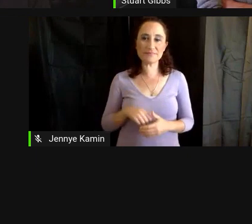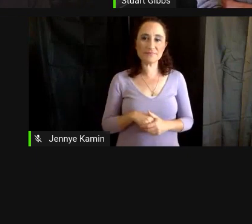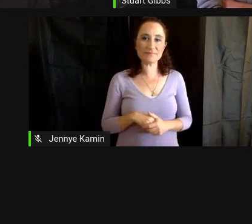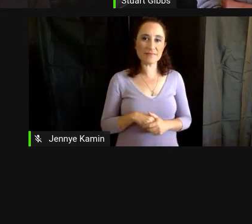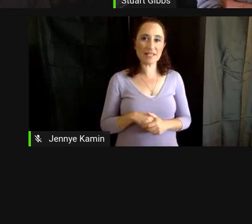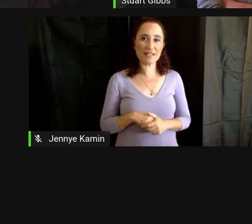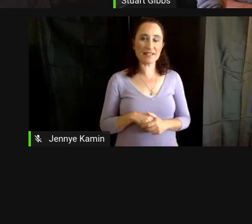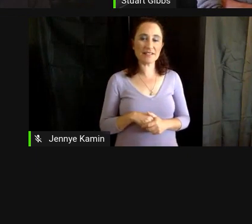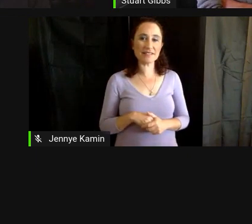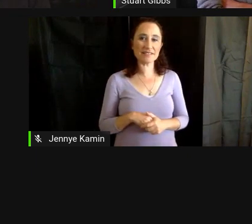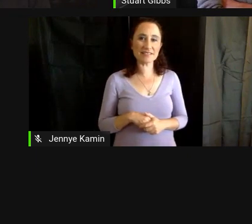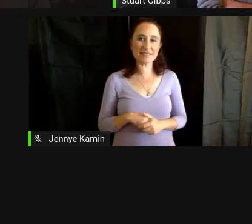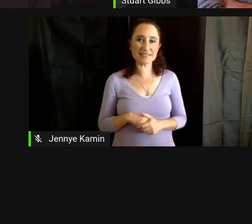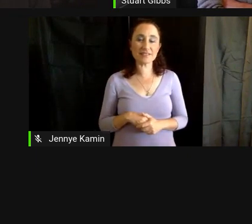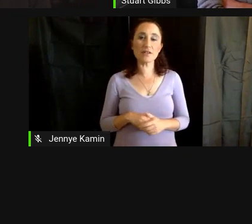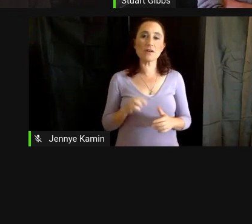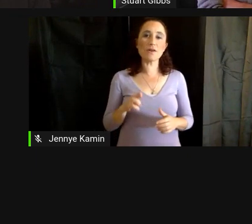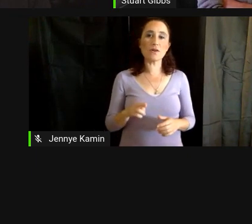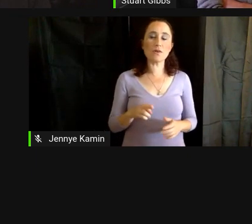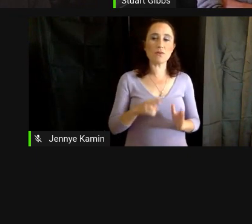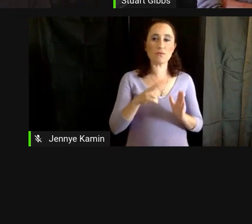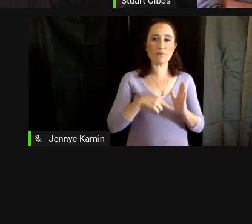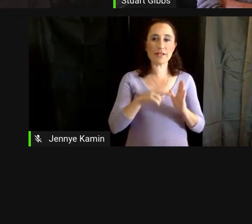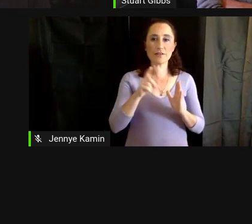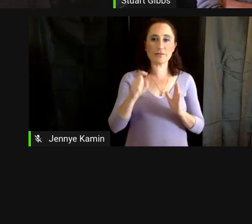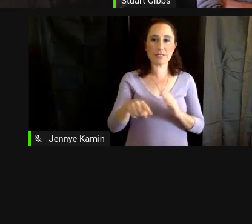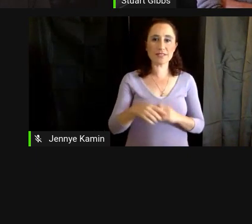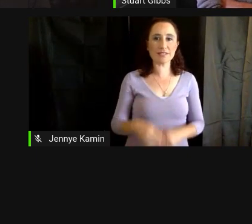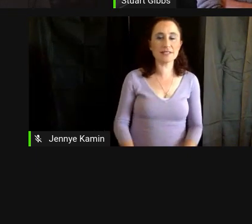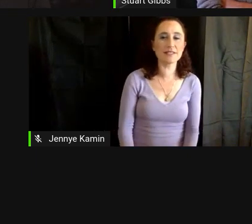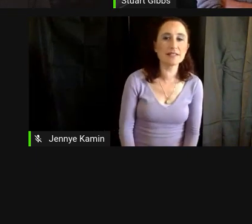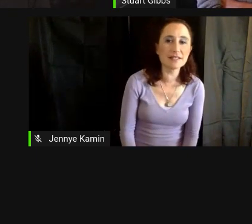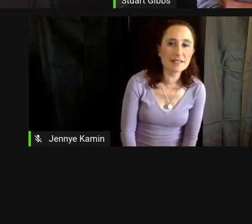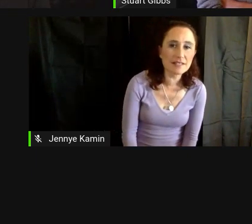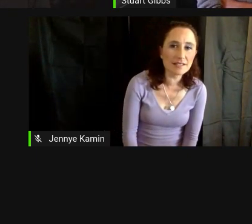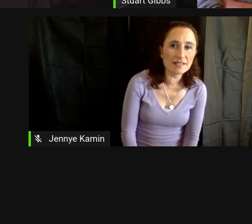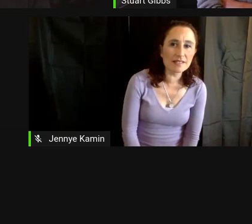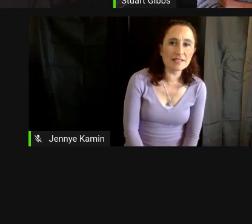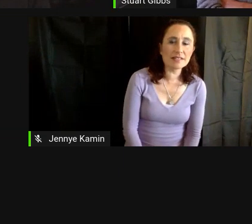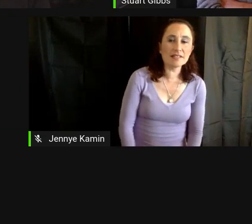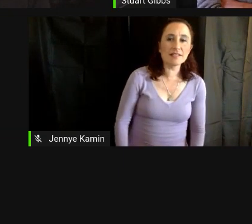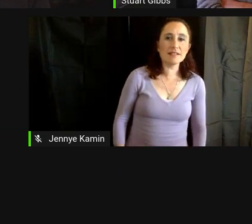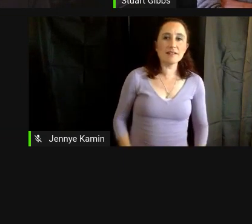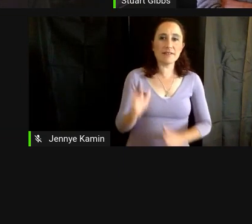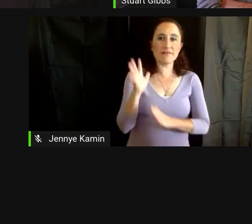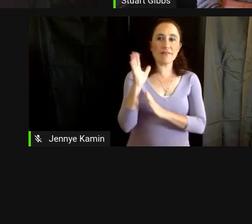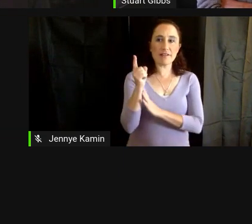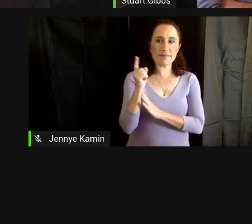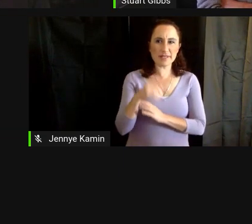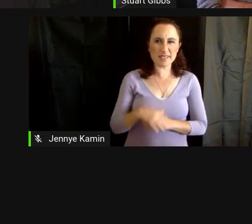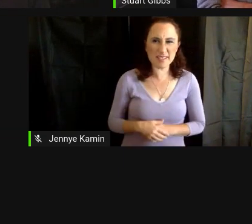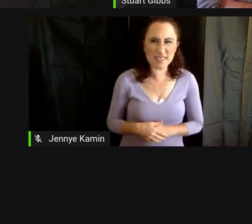robin? Or we could also answer some reader questions. What are you, like 5 minutes left?